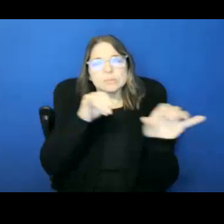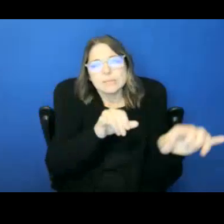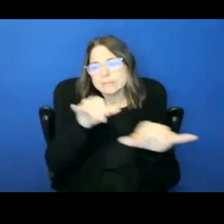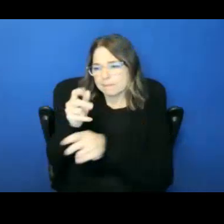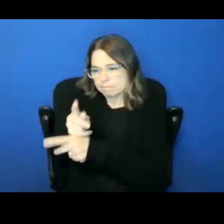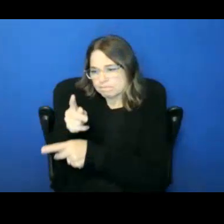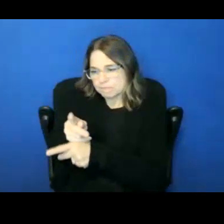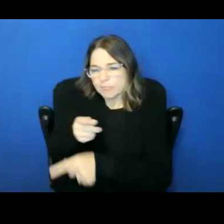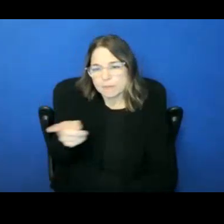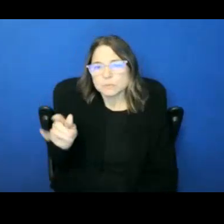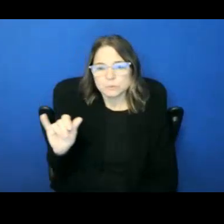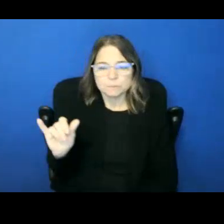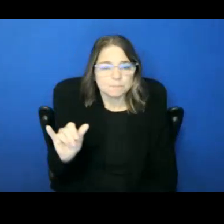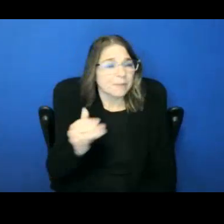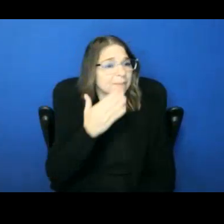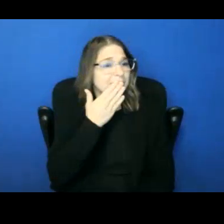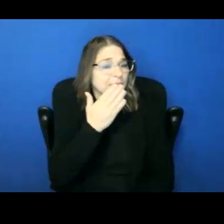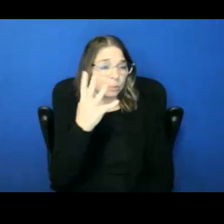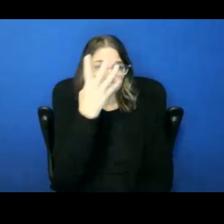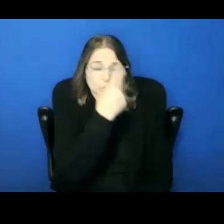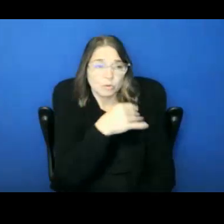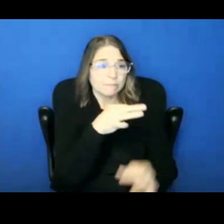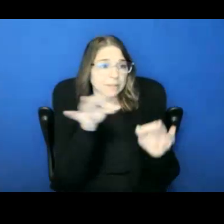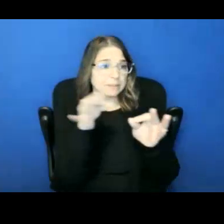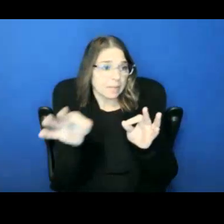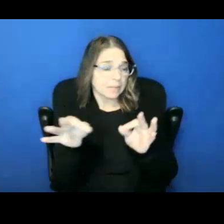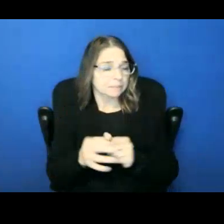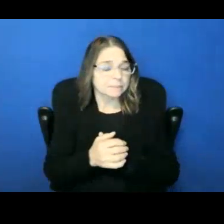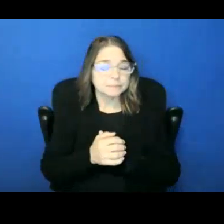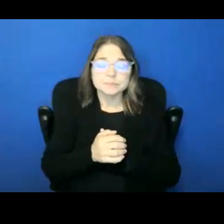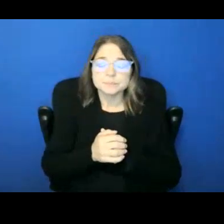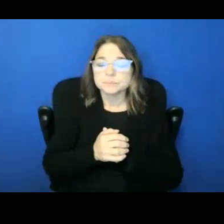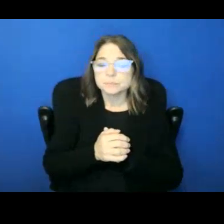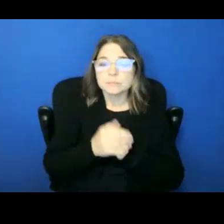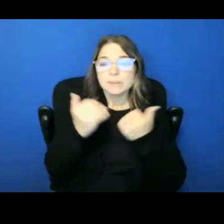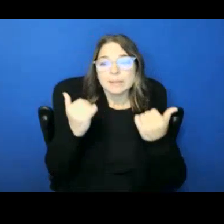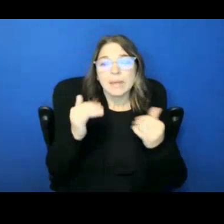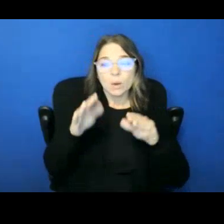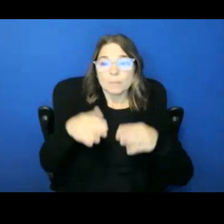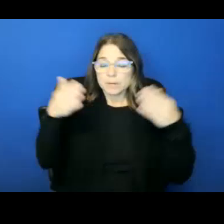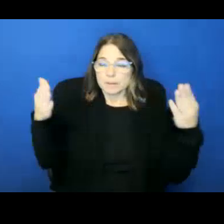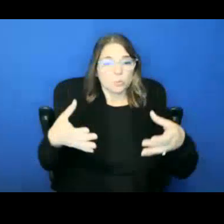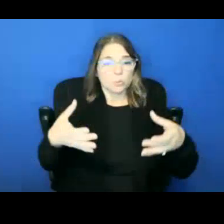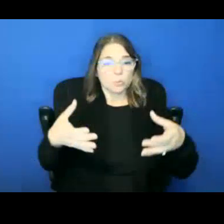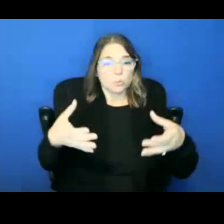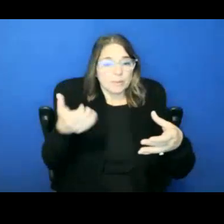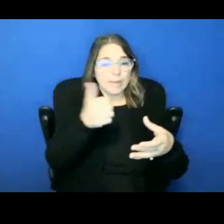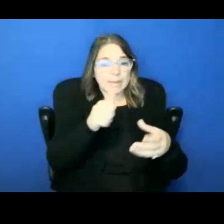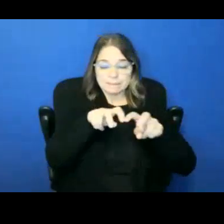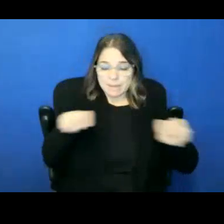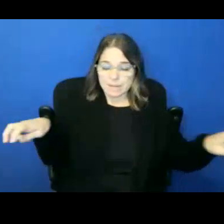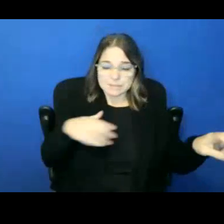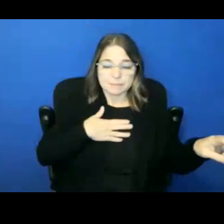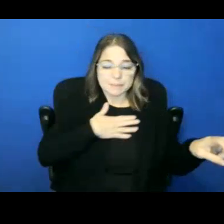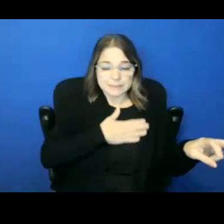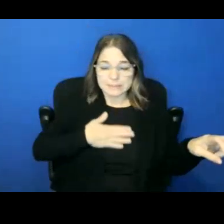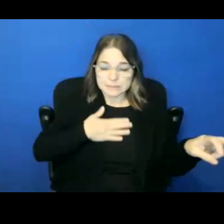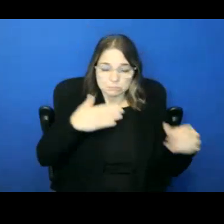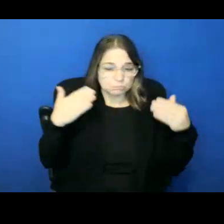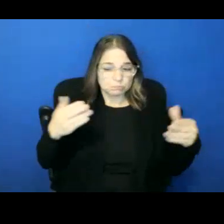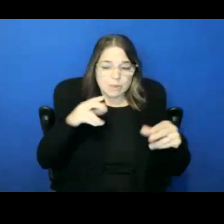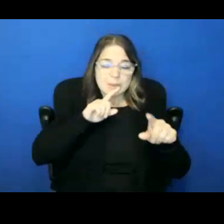Thank you very much. Beautifully put. So I'd like to open up to the group. Any of our panelists, please feel free to